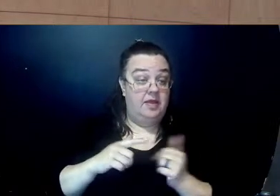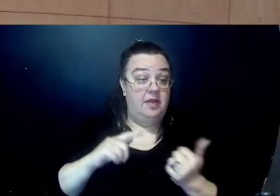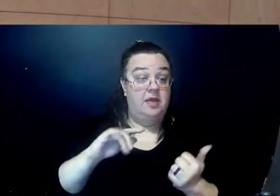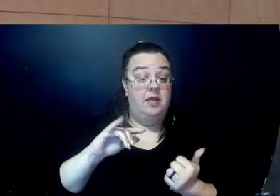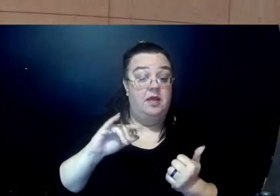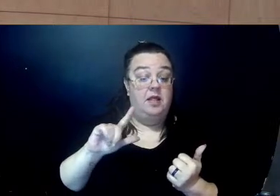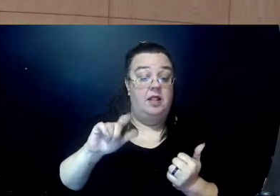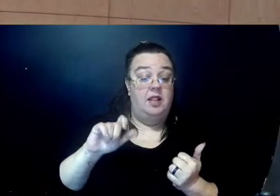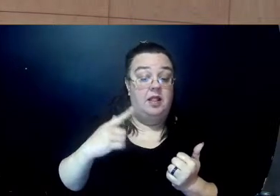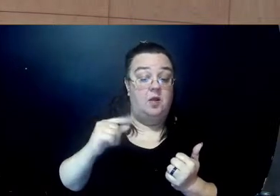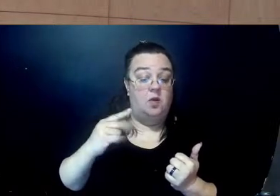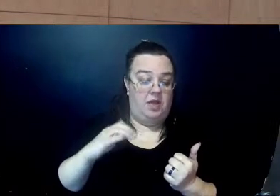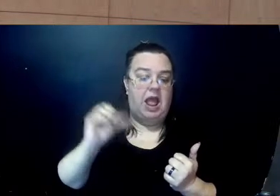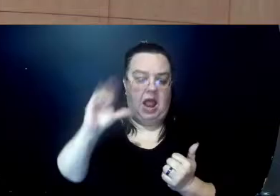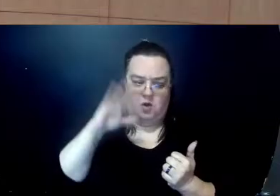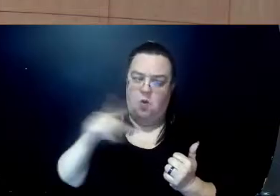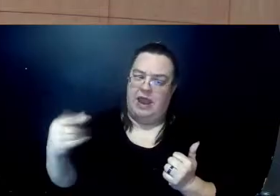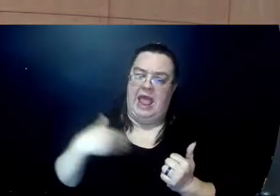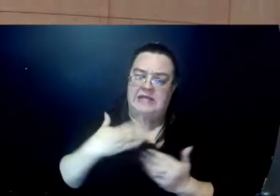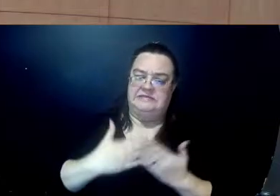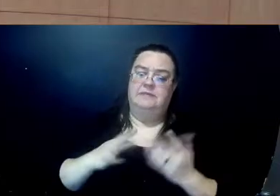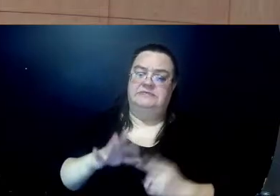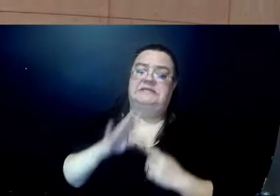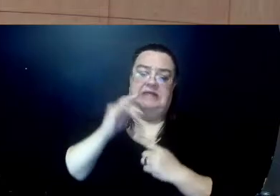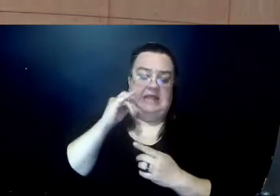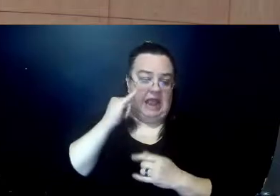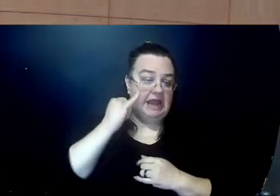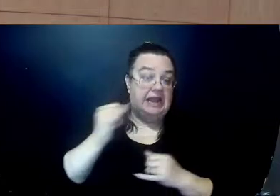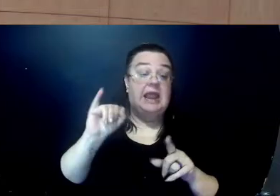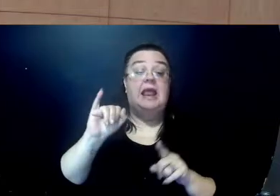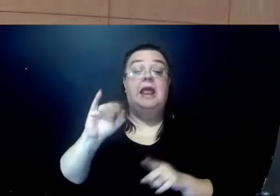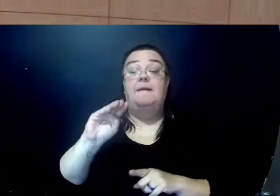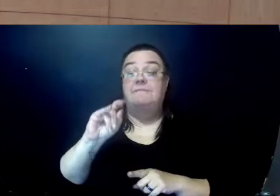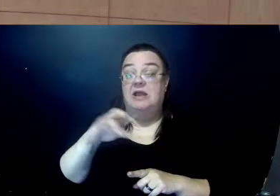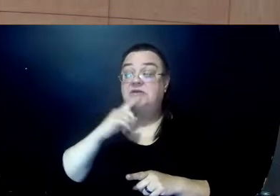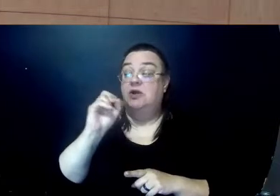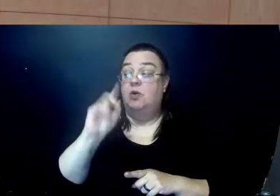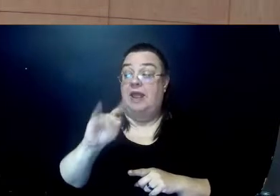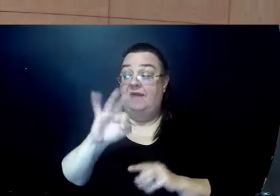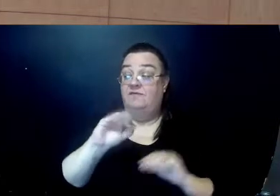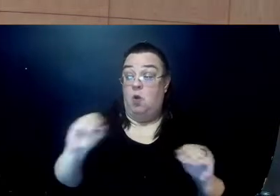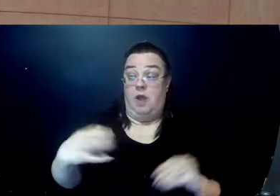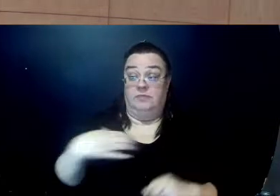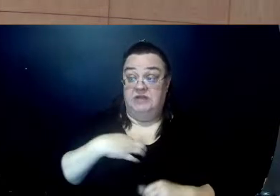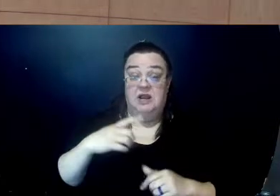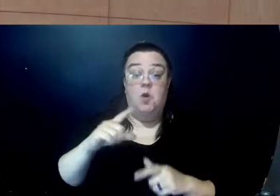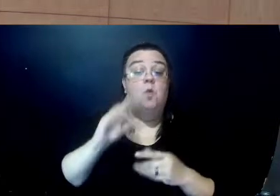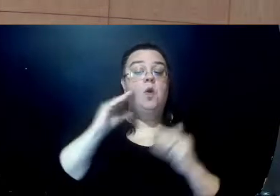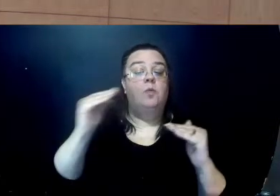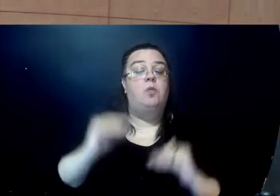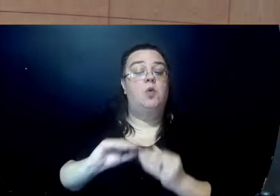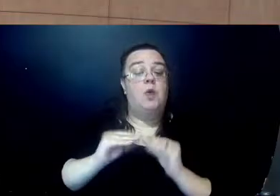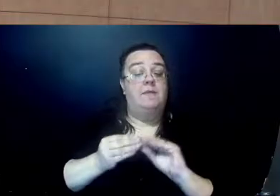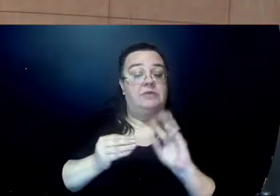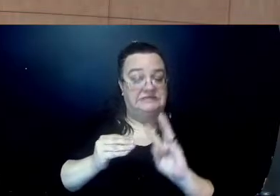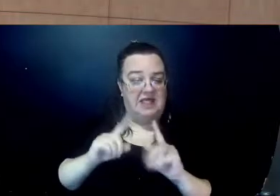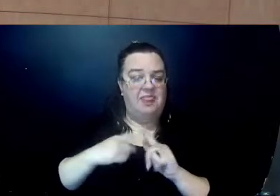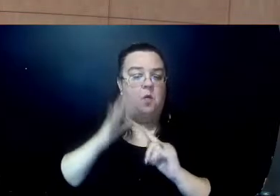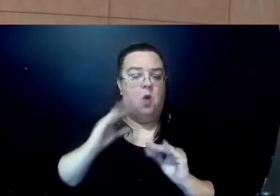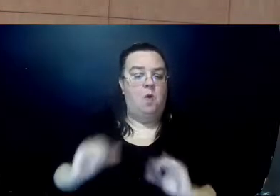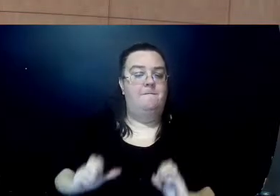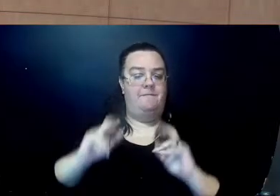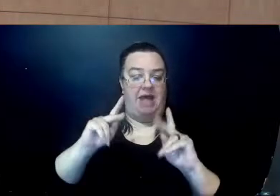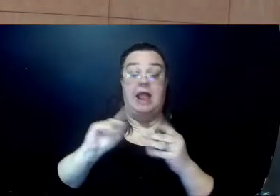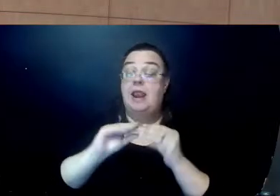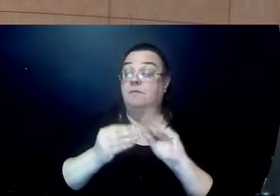ideas about that. If there's no objection, I will simply proceed to item 6, and then we will backtrack. Item 6 on the agenda